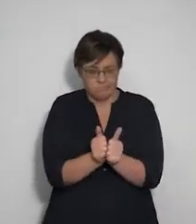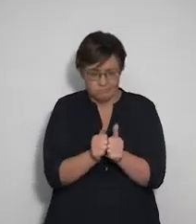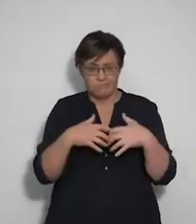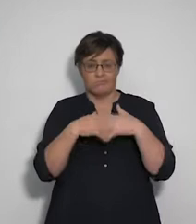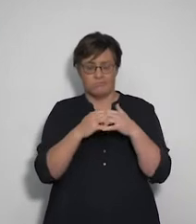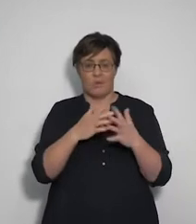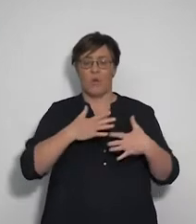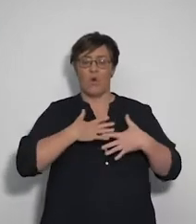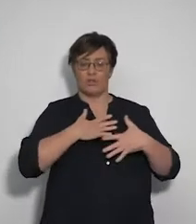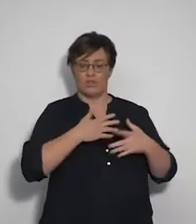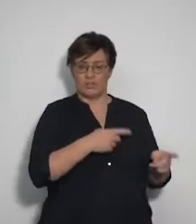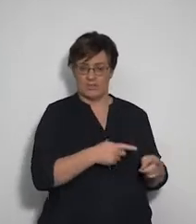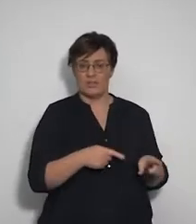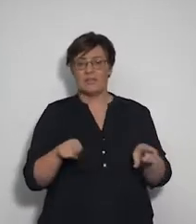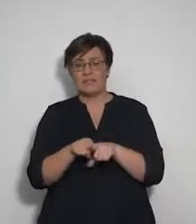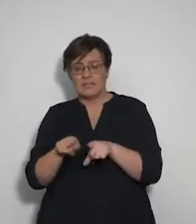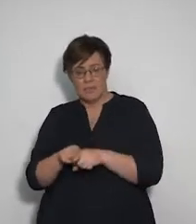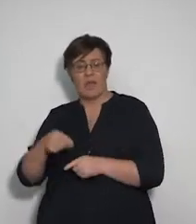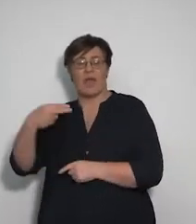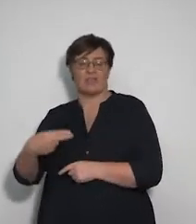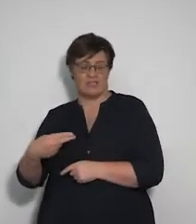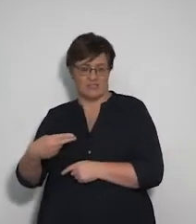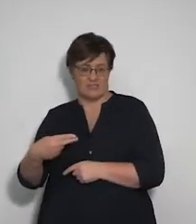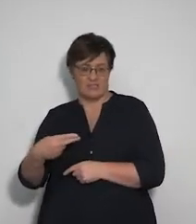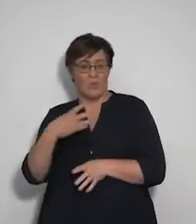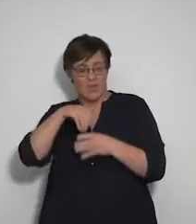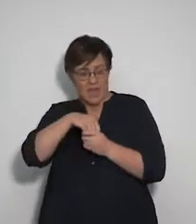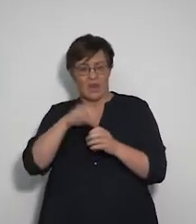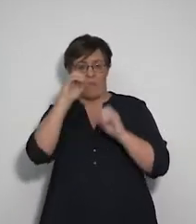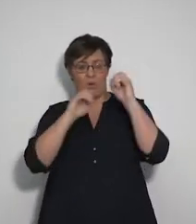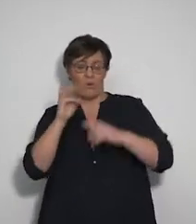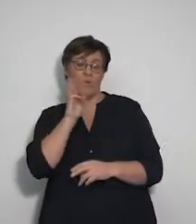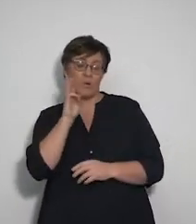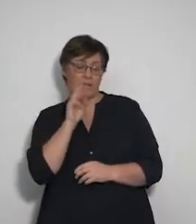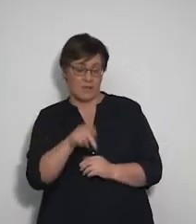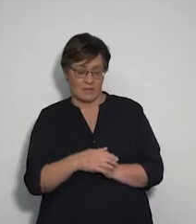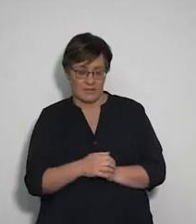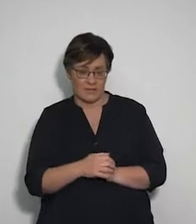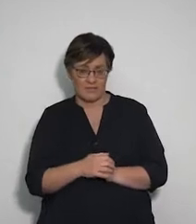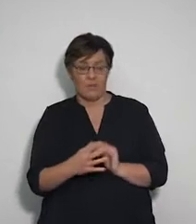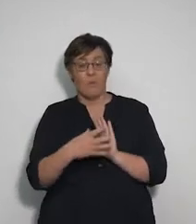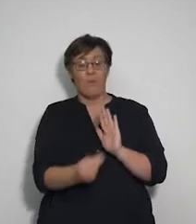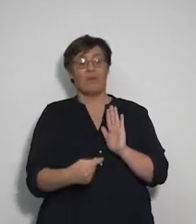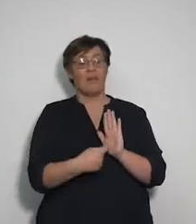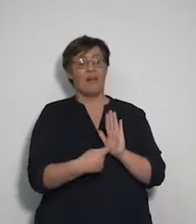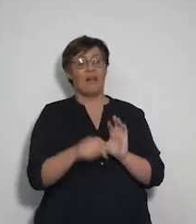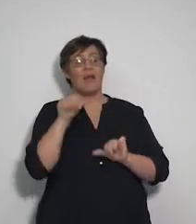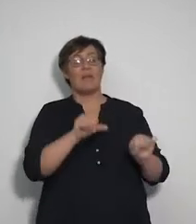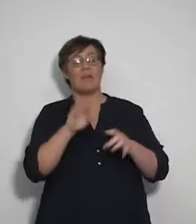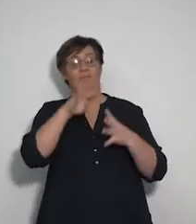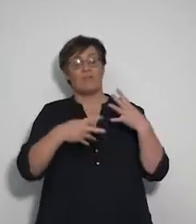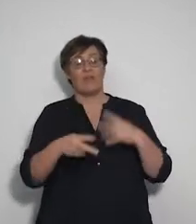the oxygen as well as the hydrogen atom in a water molecule. Remember, this model comes from the chemical